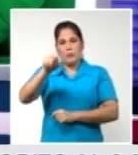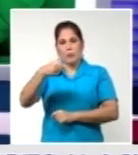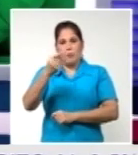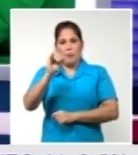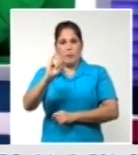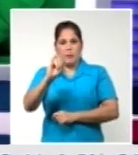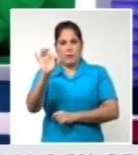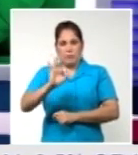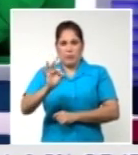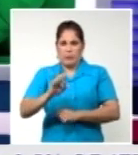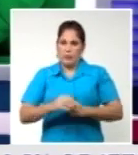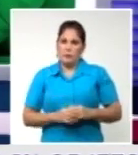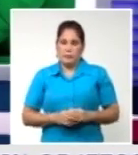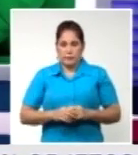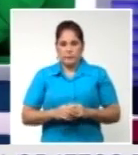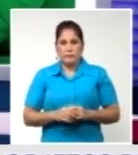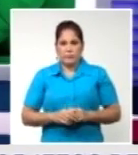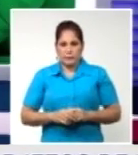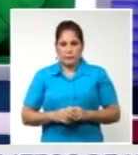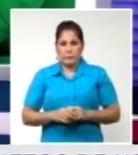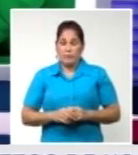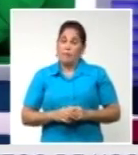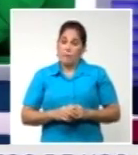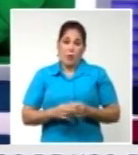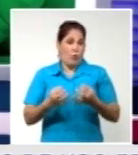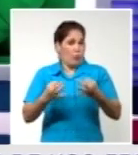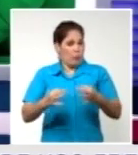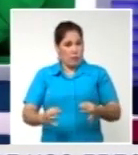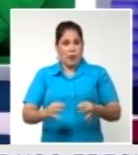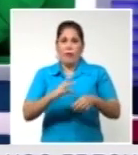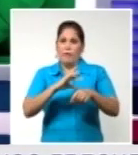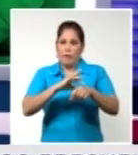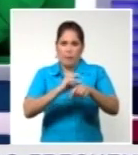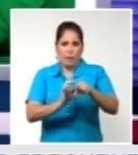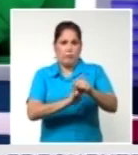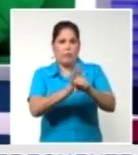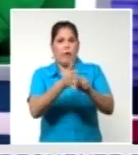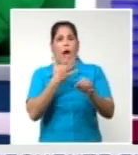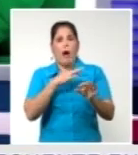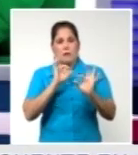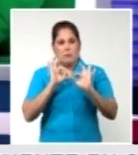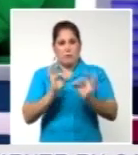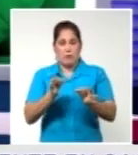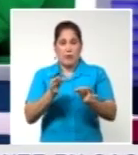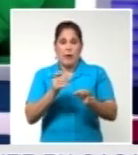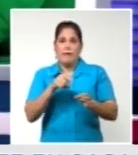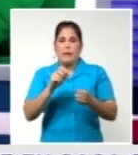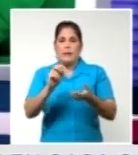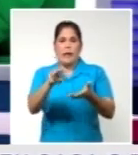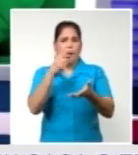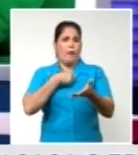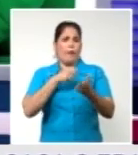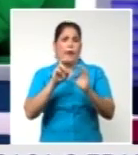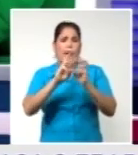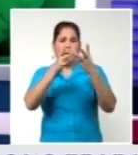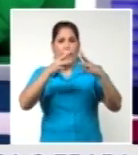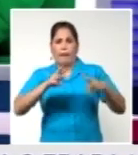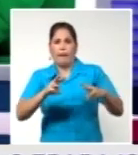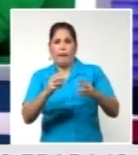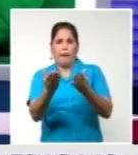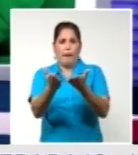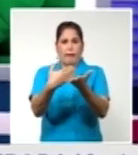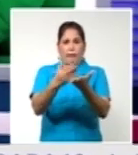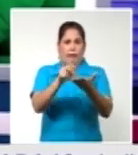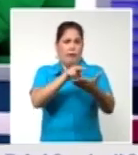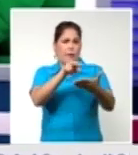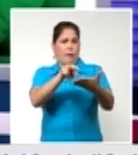infection in one case diagnosed yesterday. That said, the source of infection in 26 cases